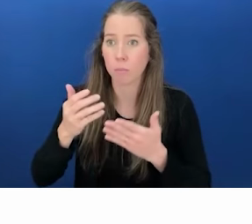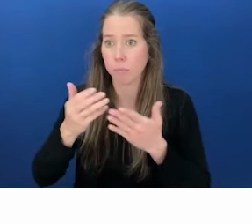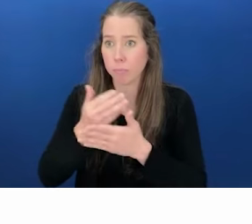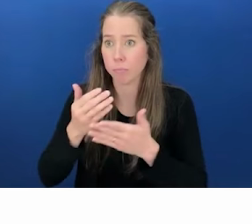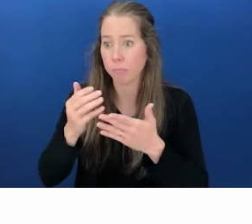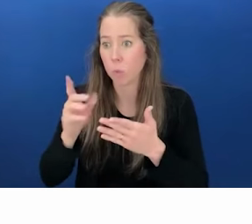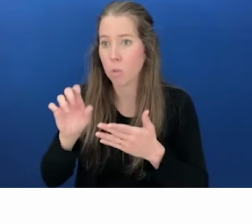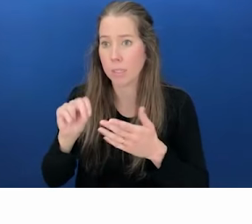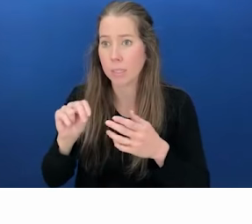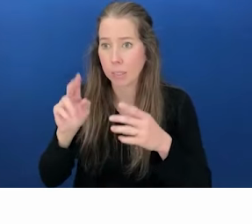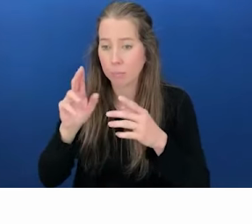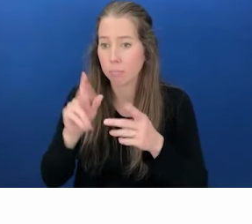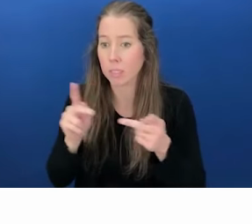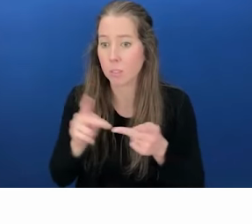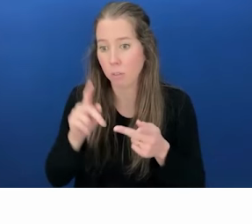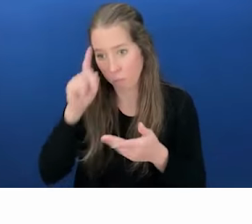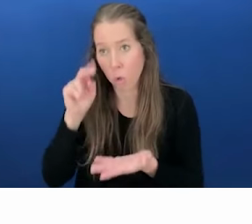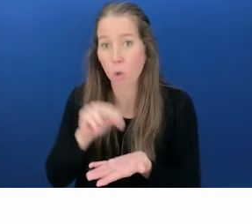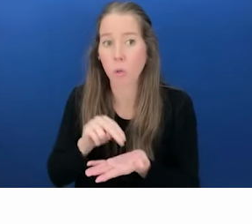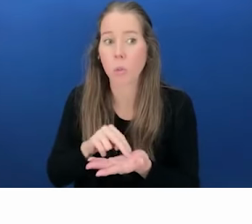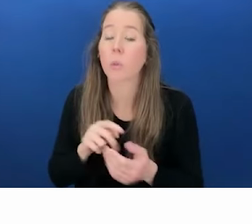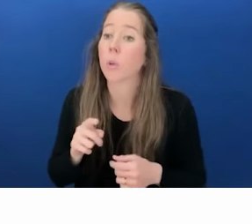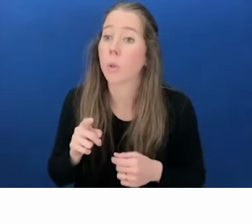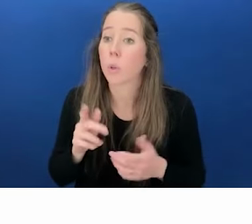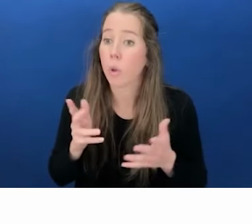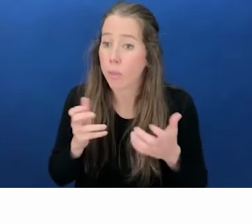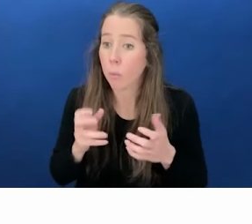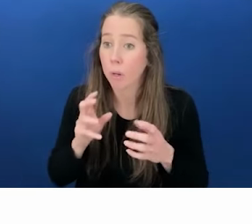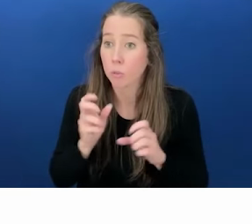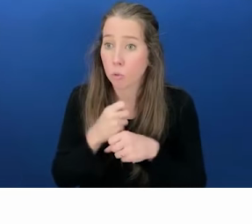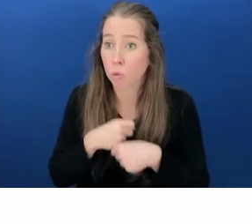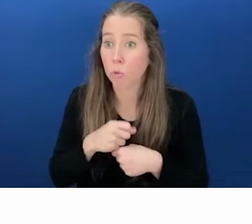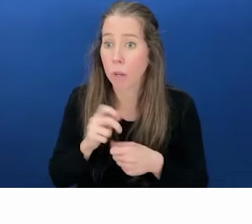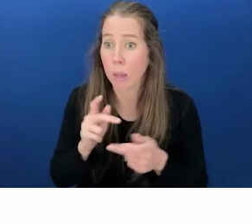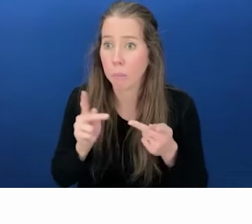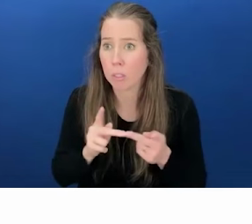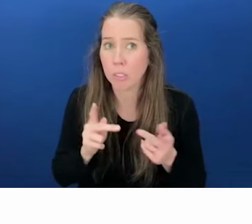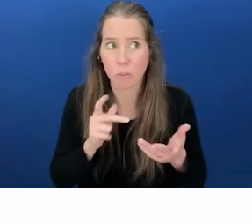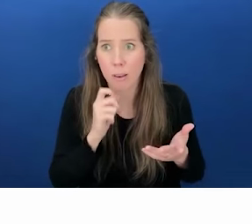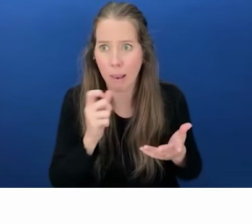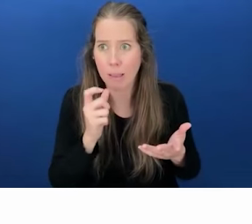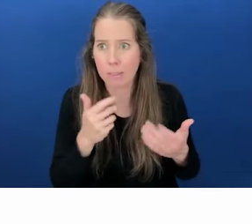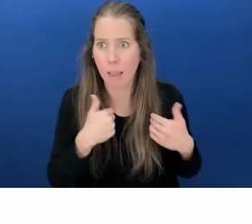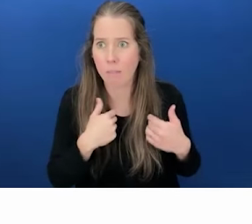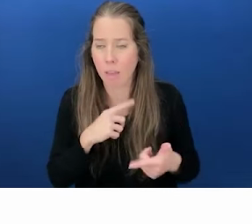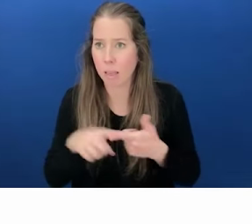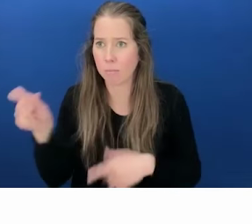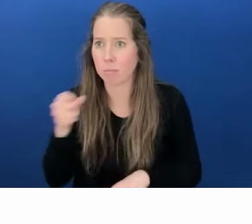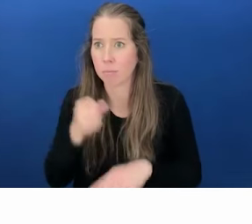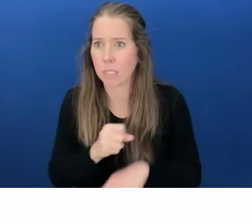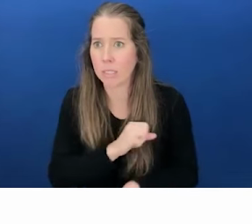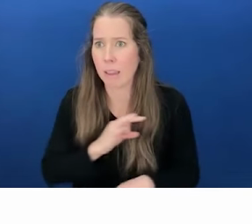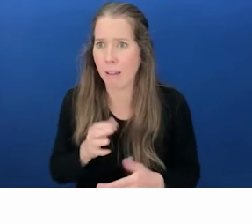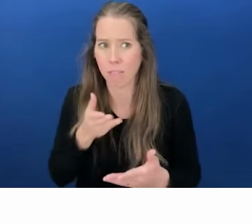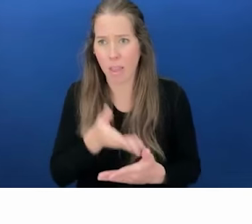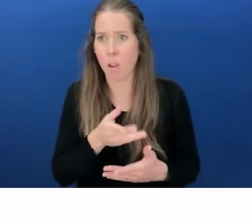of nursing. Yeah. Yeah. That's right. So they just wanted to create this position out of whole cloth, doesn't exist, and then staff it right away. And we